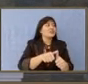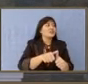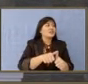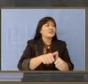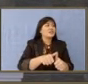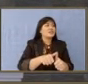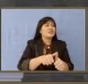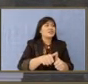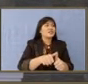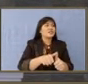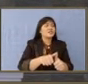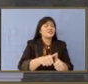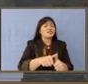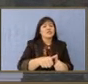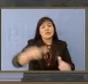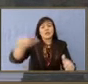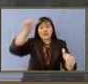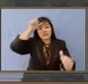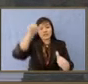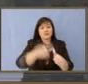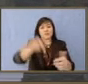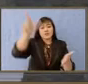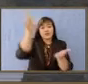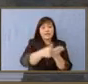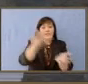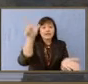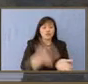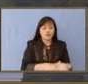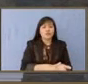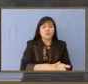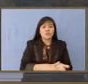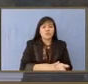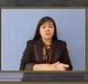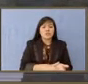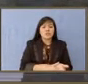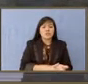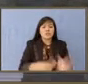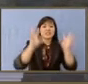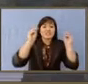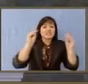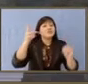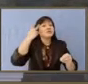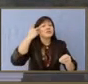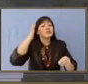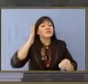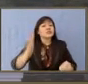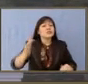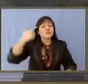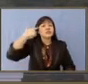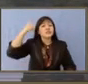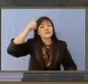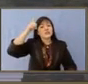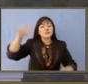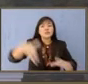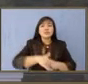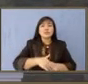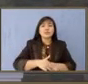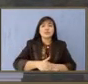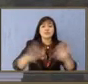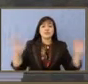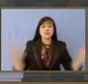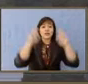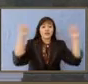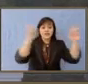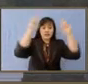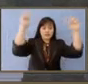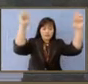if you're able to attend the service ay at that session ay napakalaga na makuha niyo po ang mga